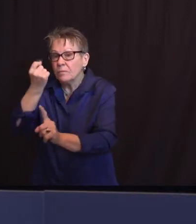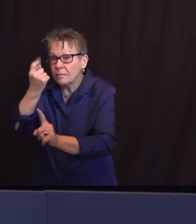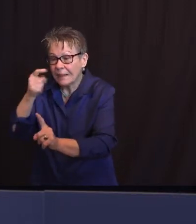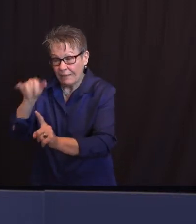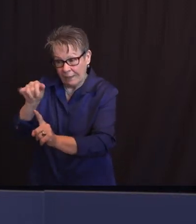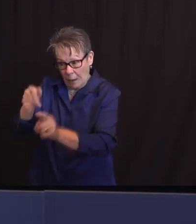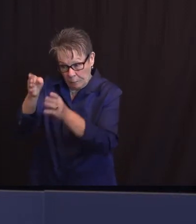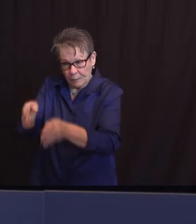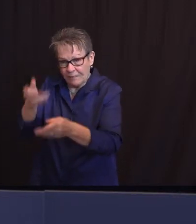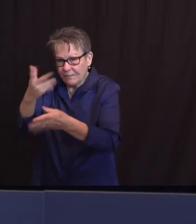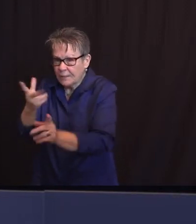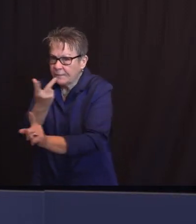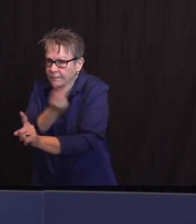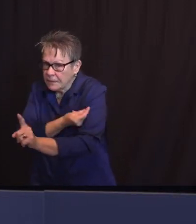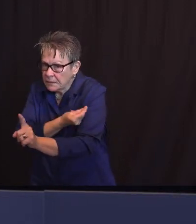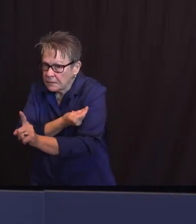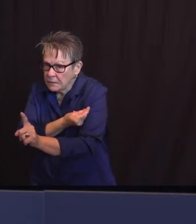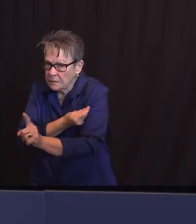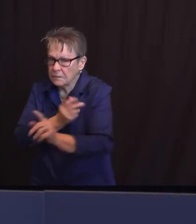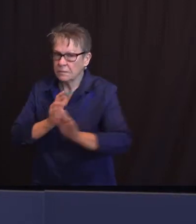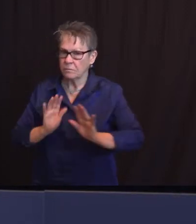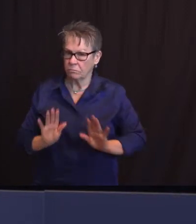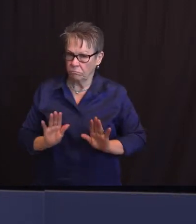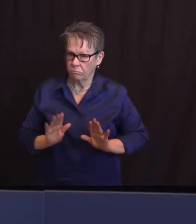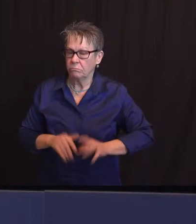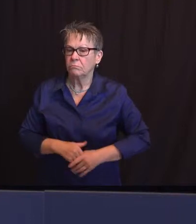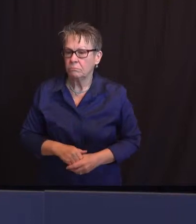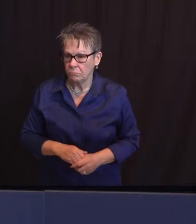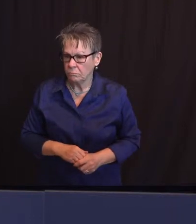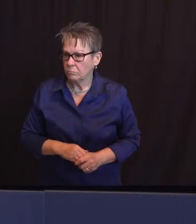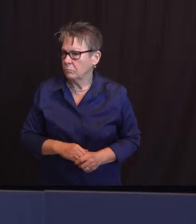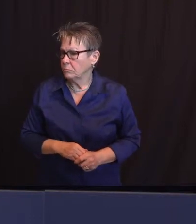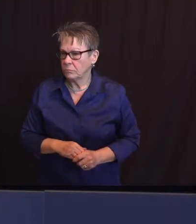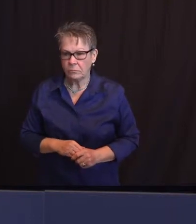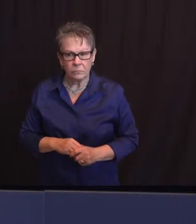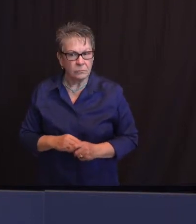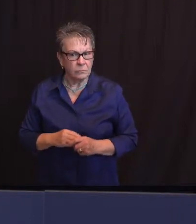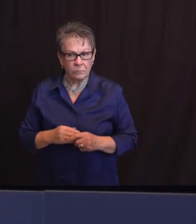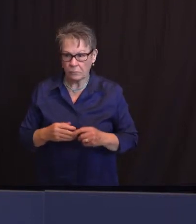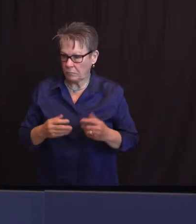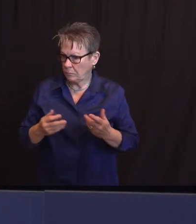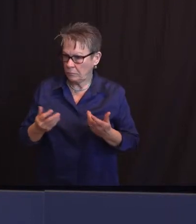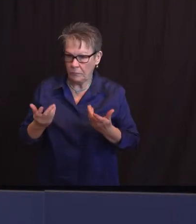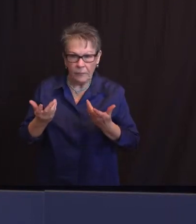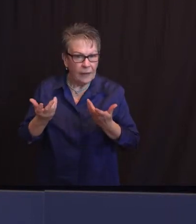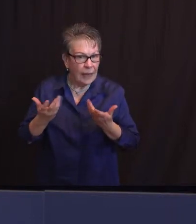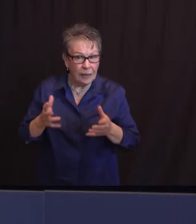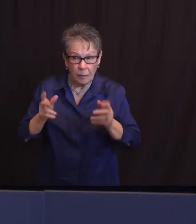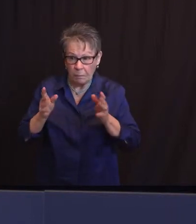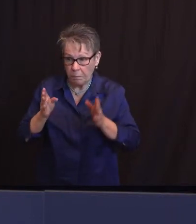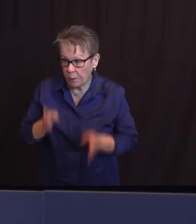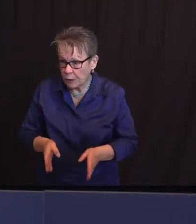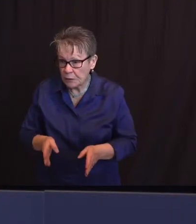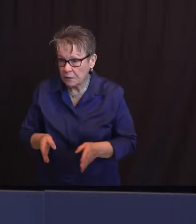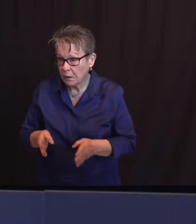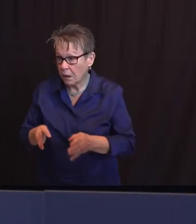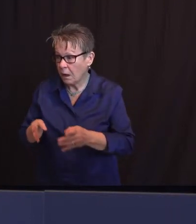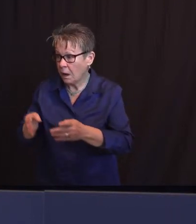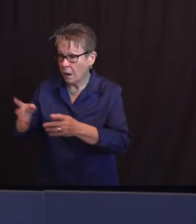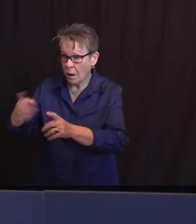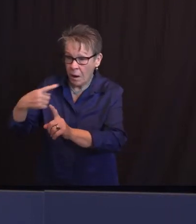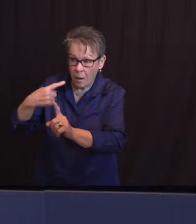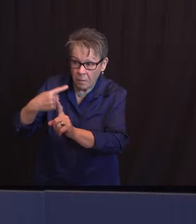residents with confirmed COVID-19 infection, whether vaccinated or unvaccinated, until they have met